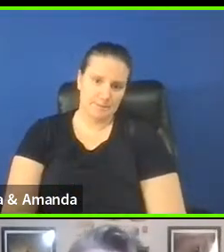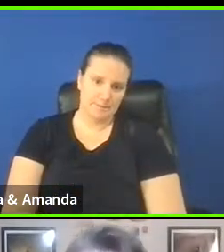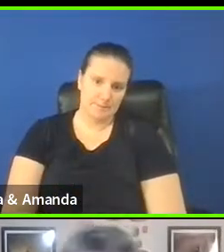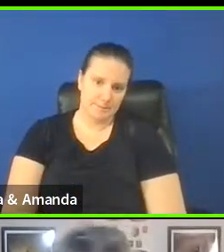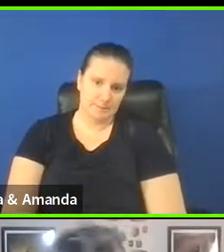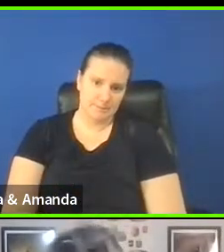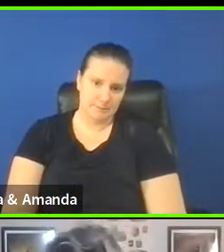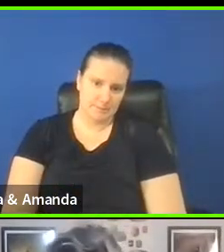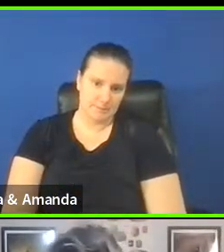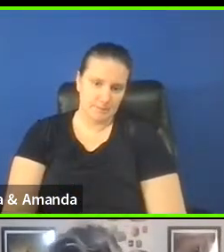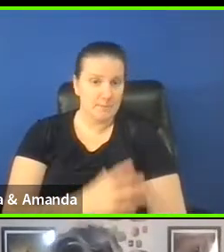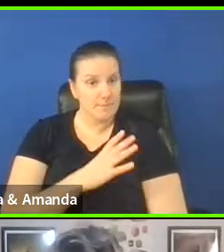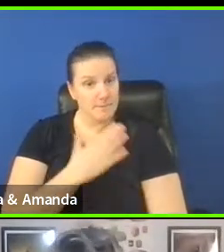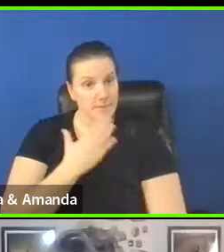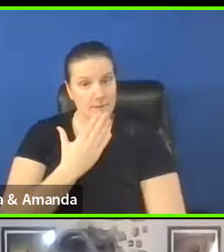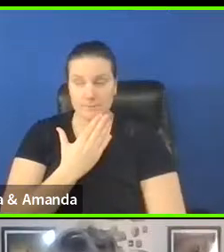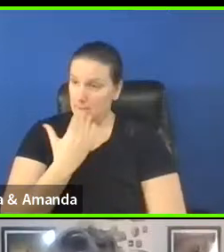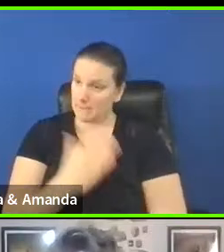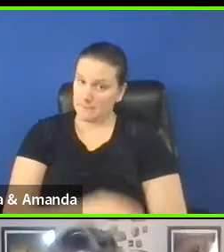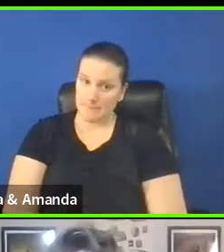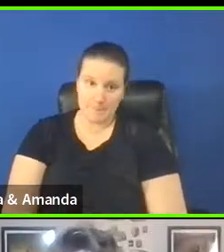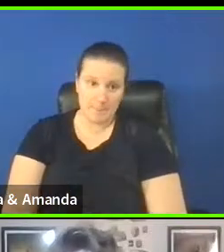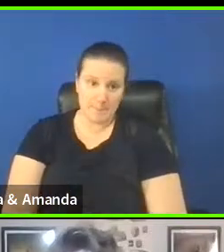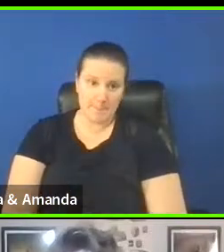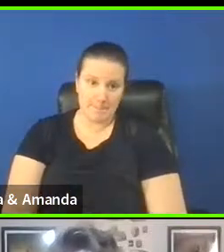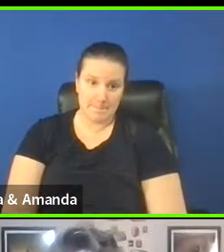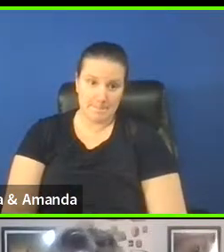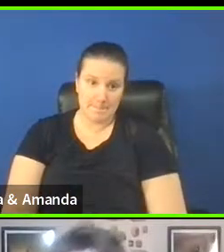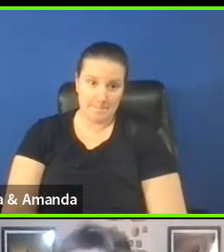Thank you. Thank you.